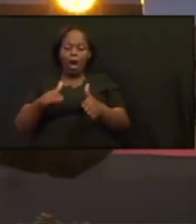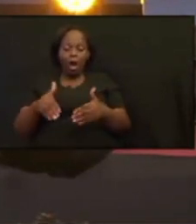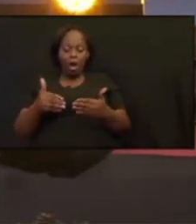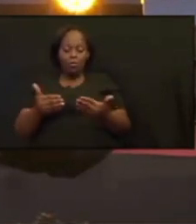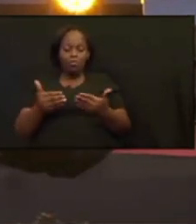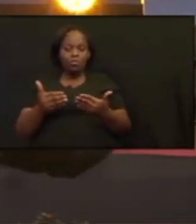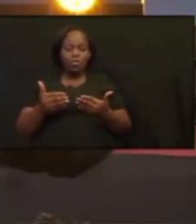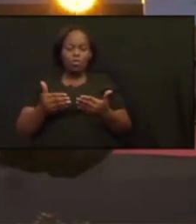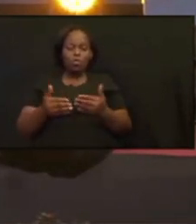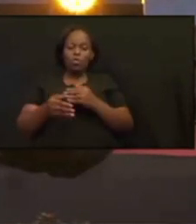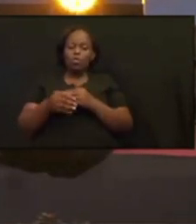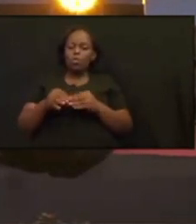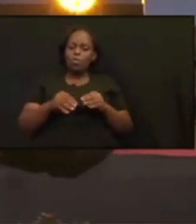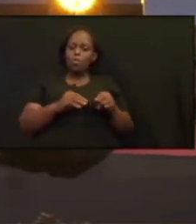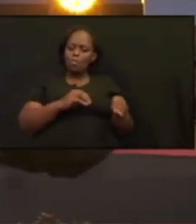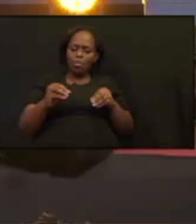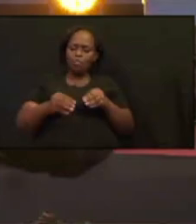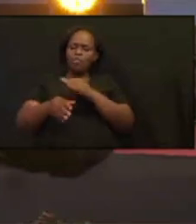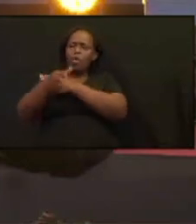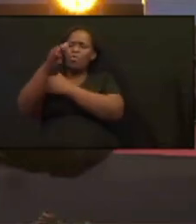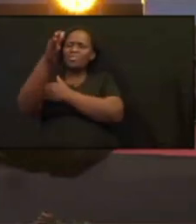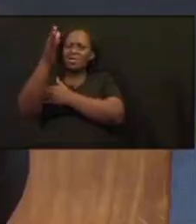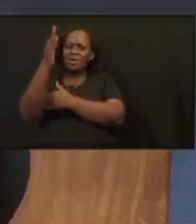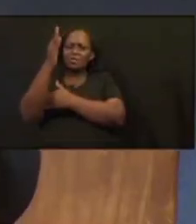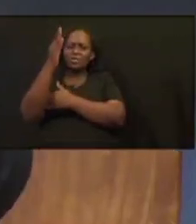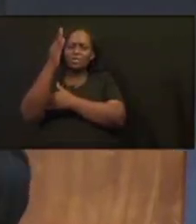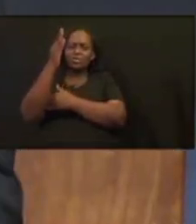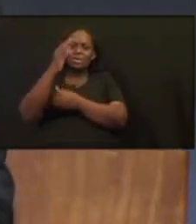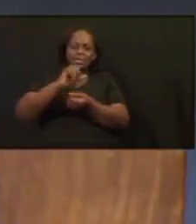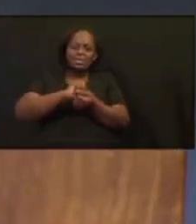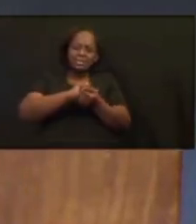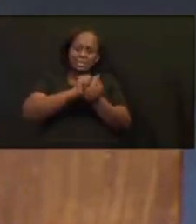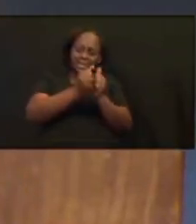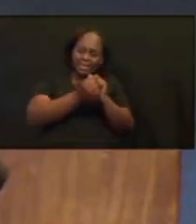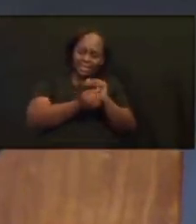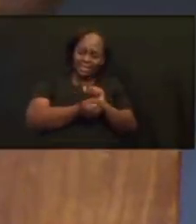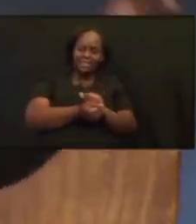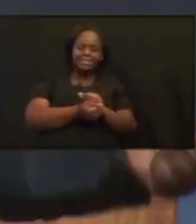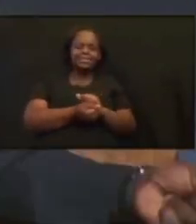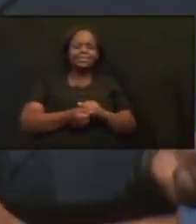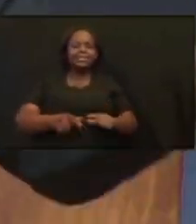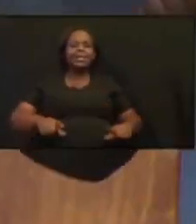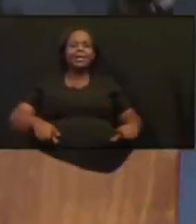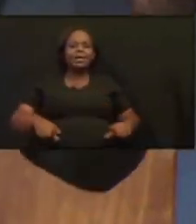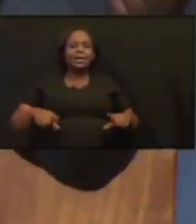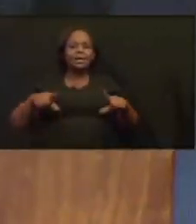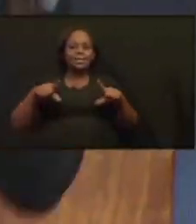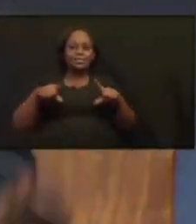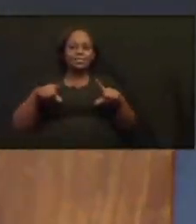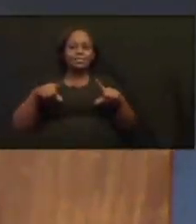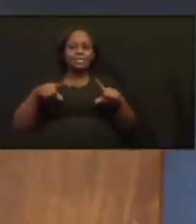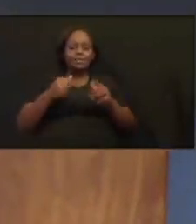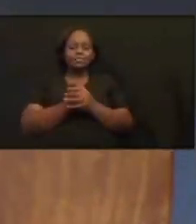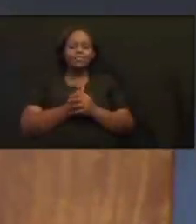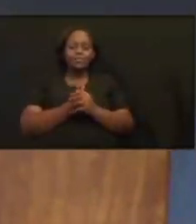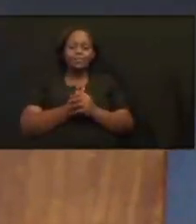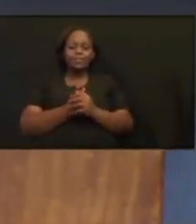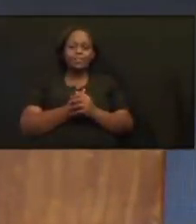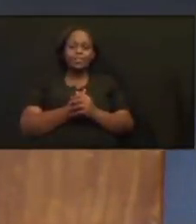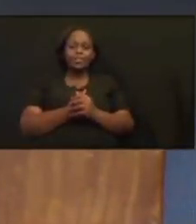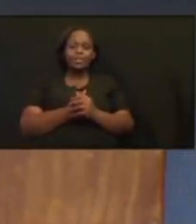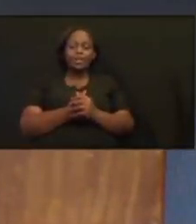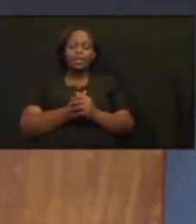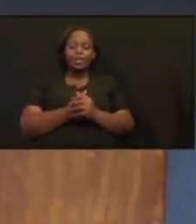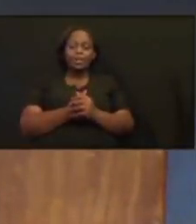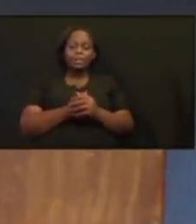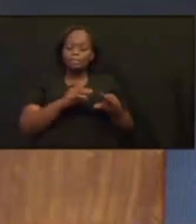of God seeks to produce more than prayer warriors. The move of God seeks to provide, to produce more than fasting